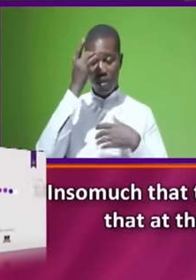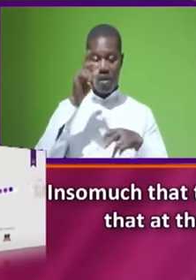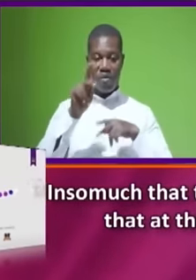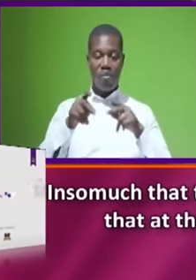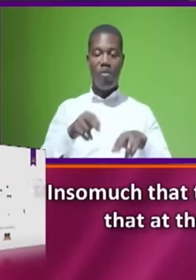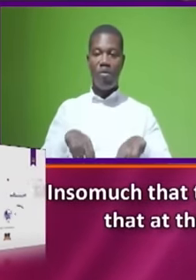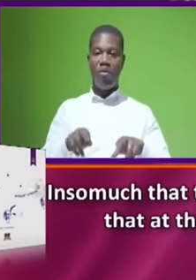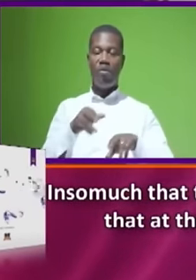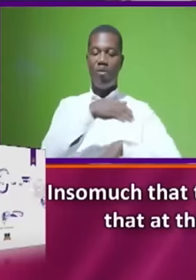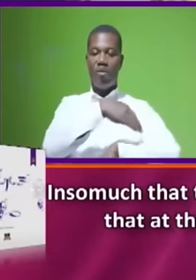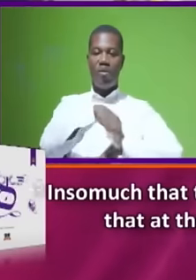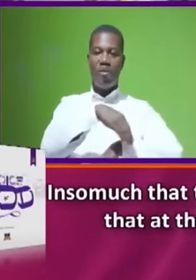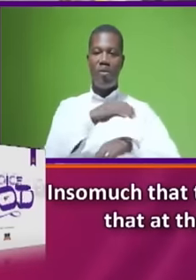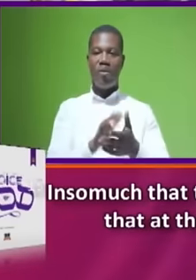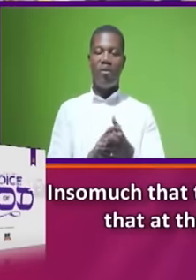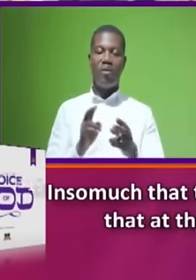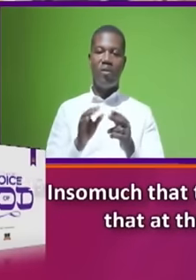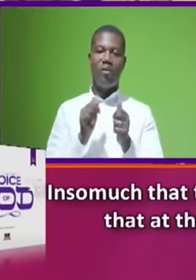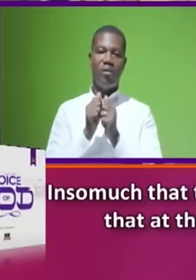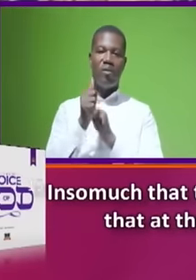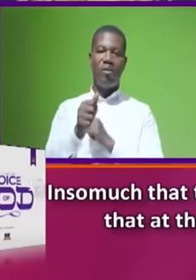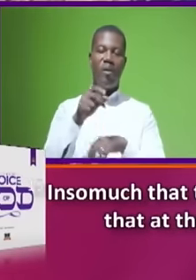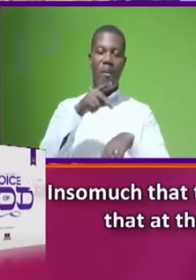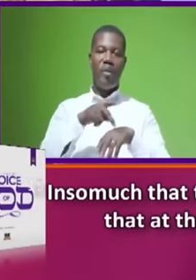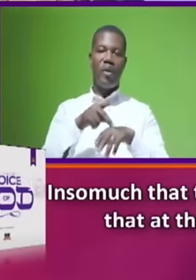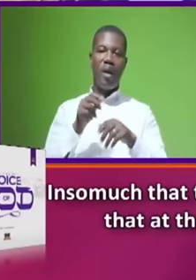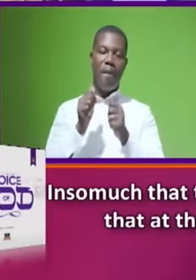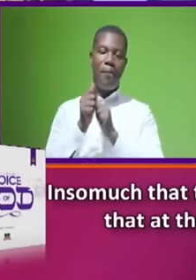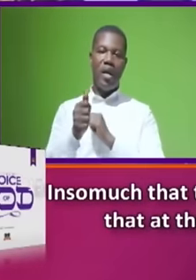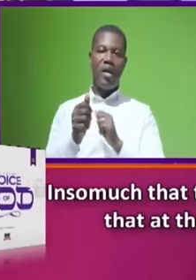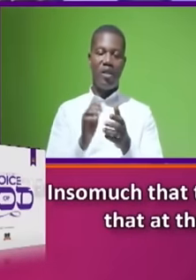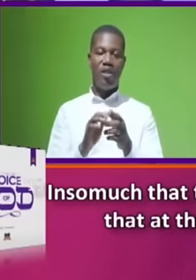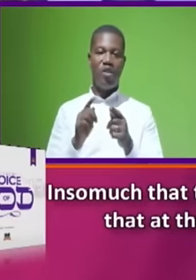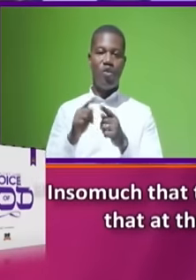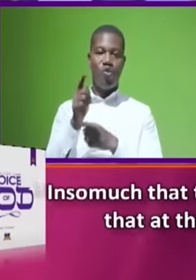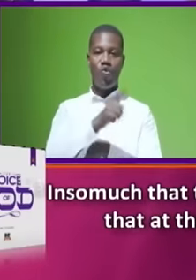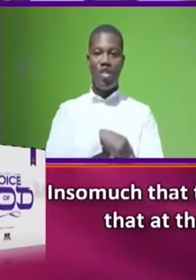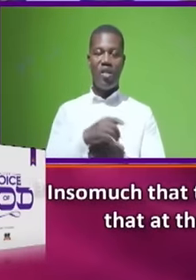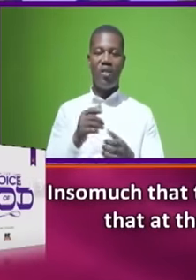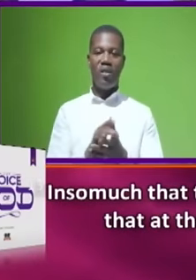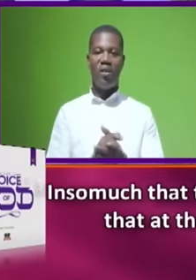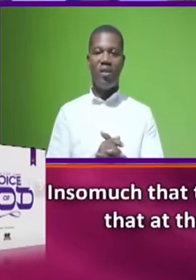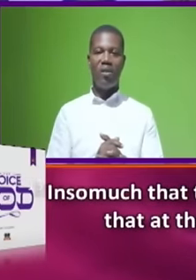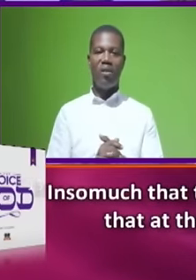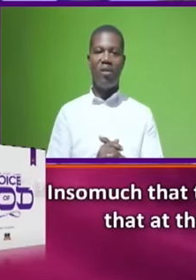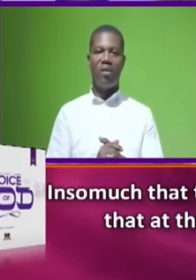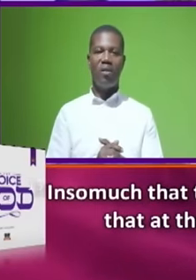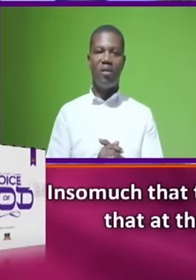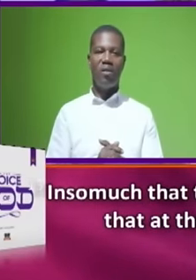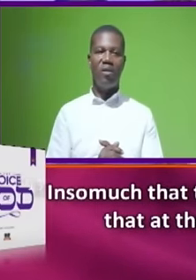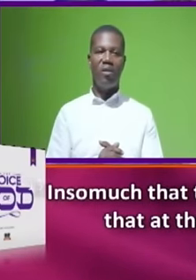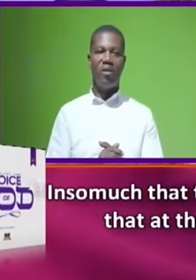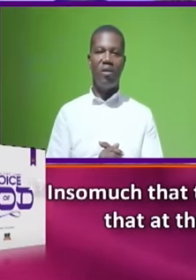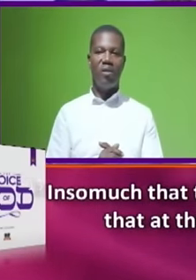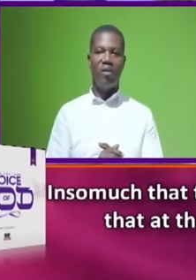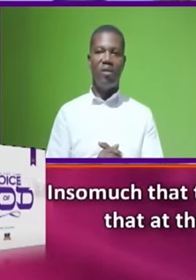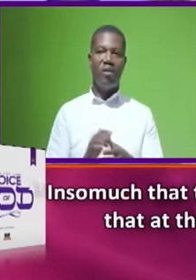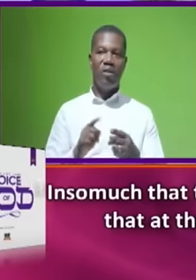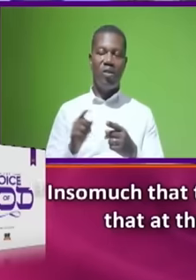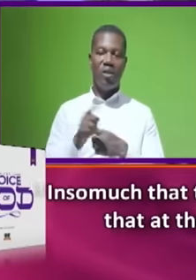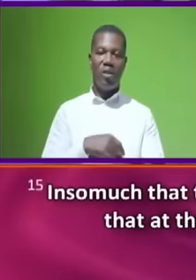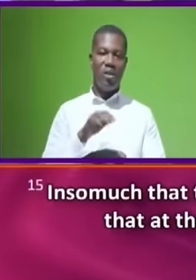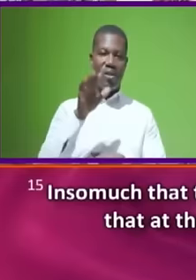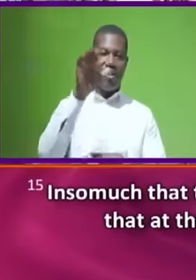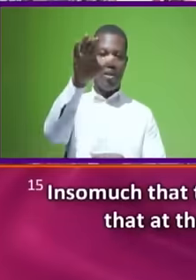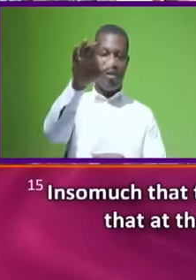by roadside. Peter, so that if Peter passed by. Nana. But today. Found such a TV show. Touch your